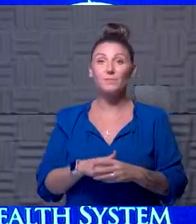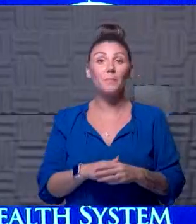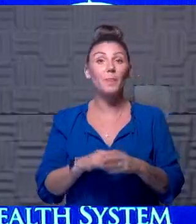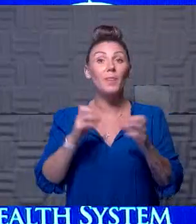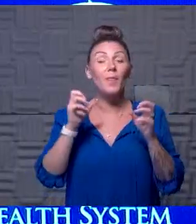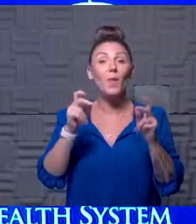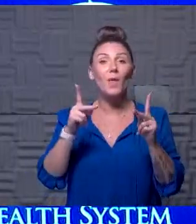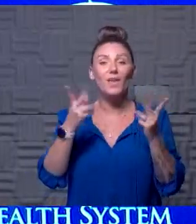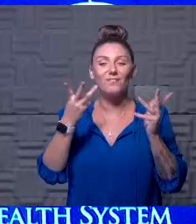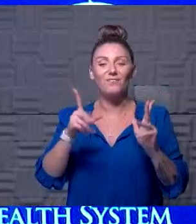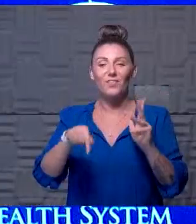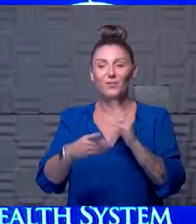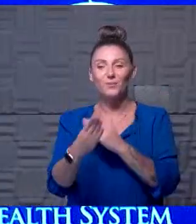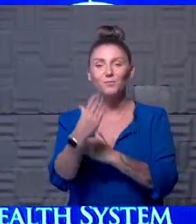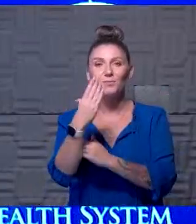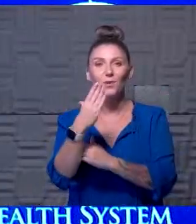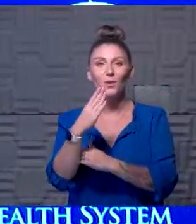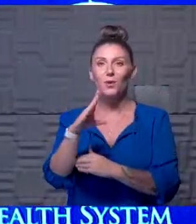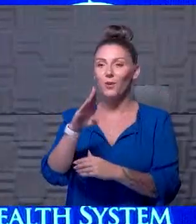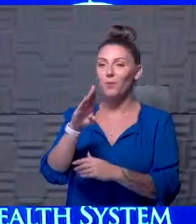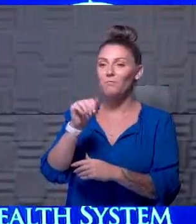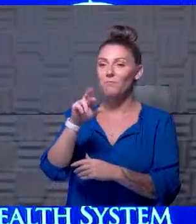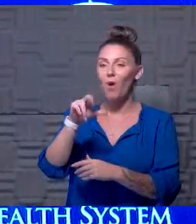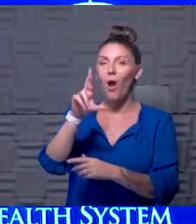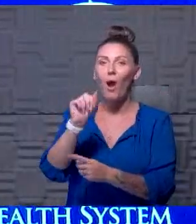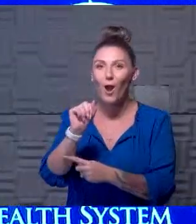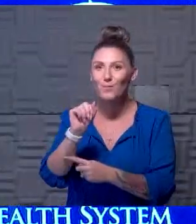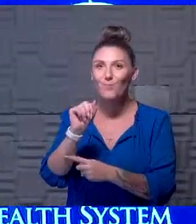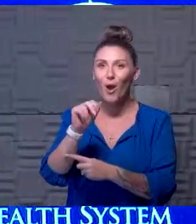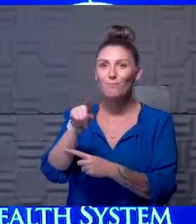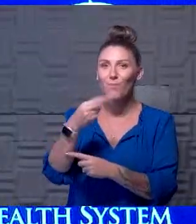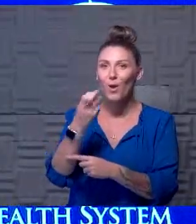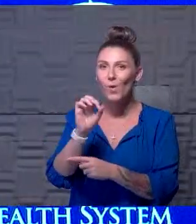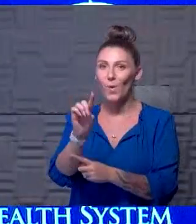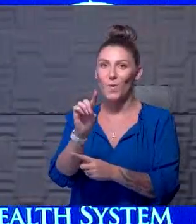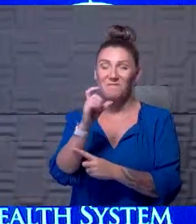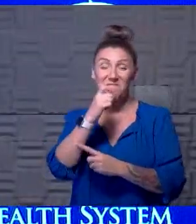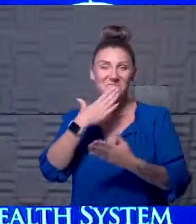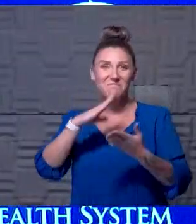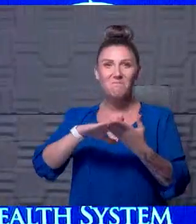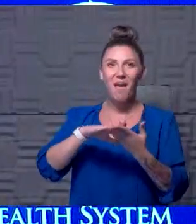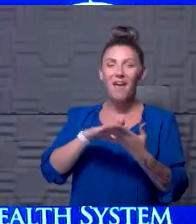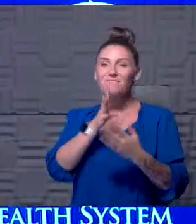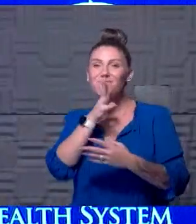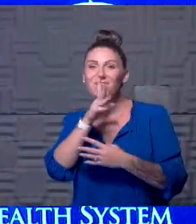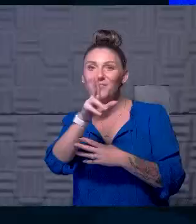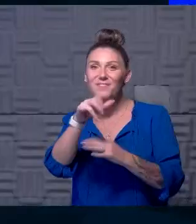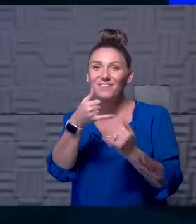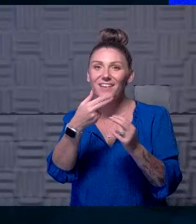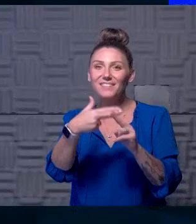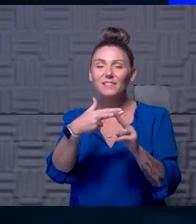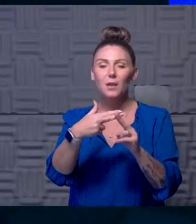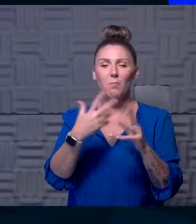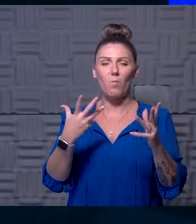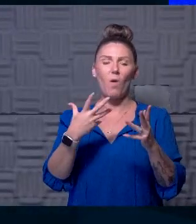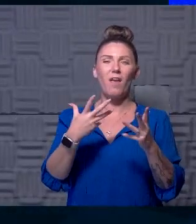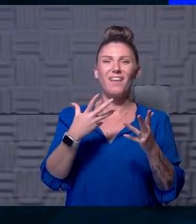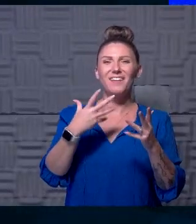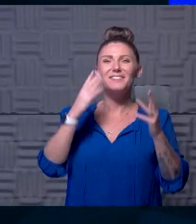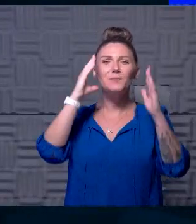wrap up this morning. Barbara, Pahud, not bad. Tell me a little bit about what makes you have hope here.